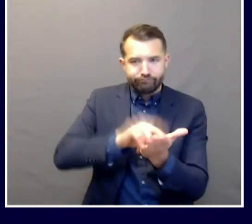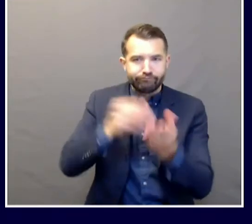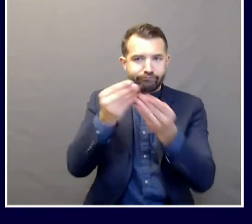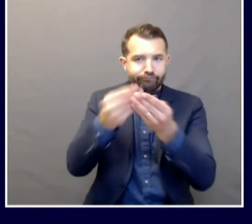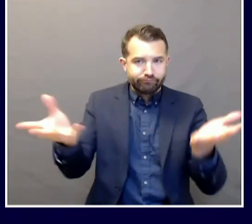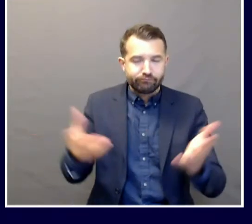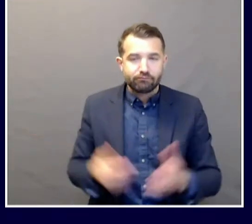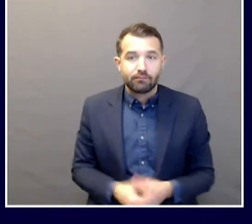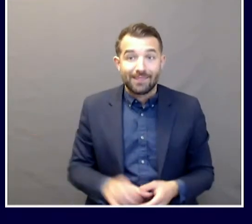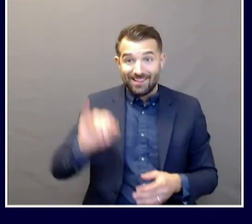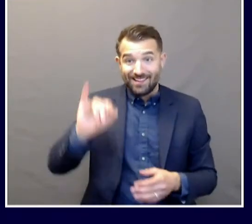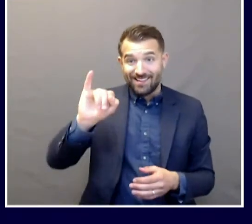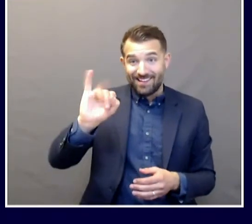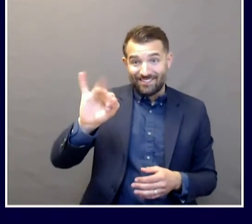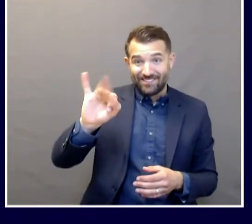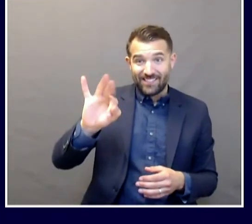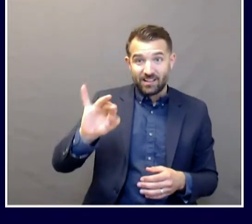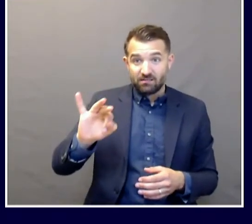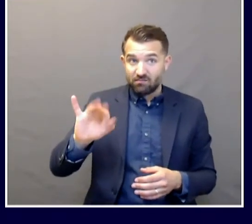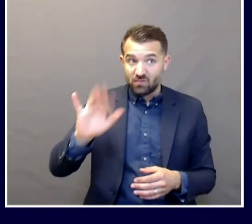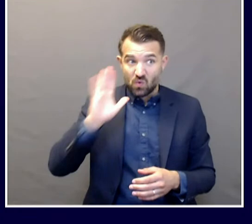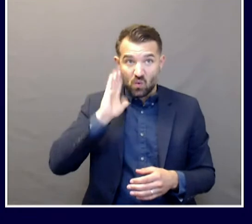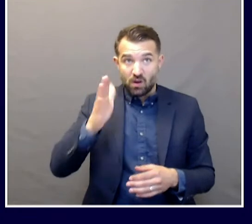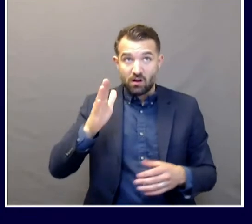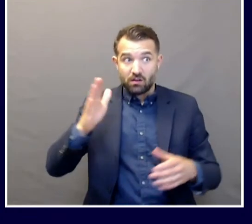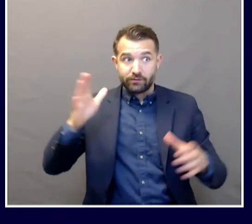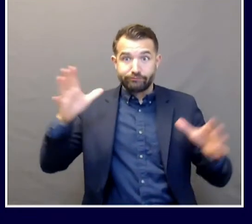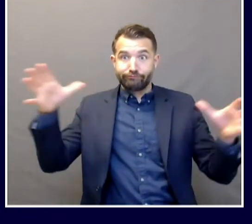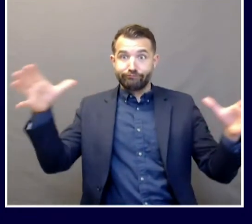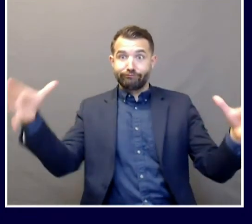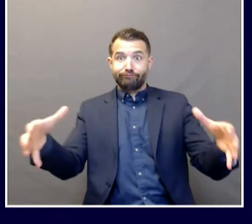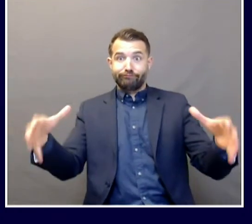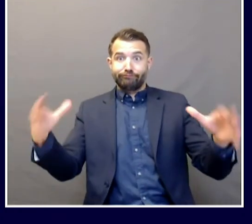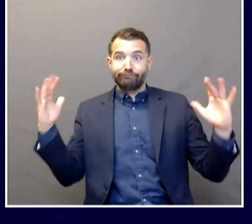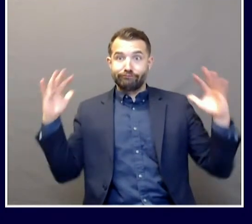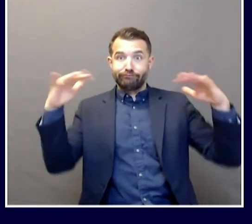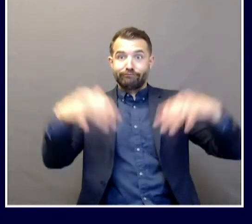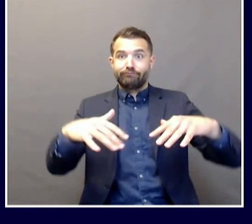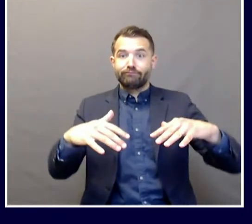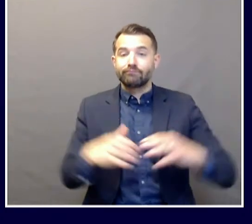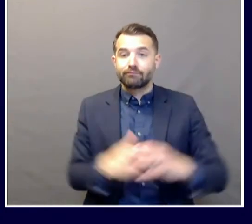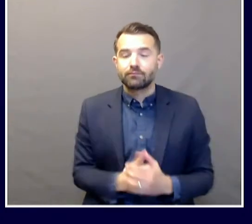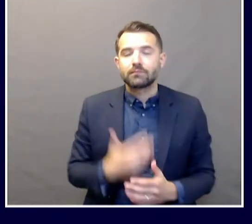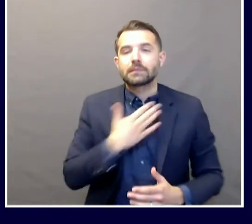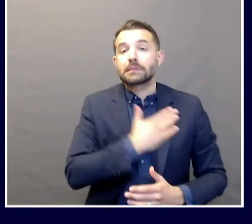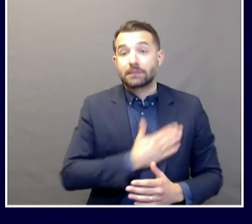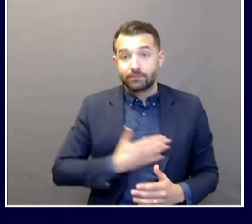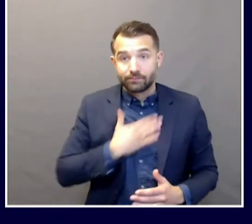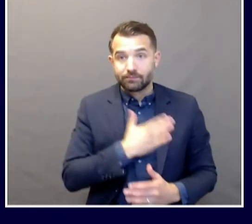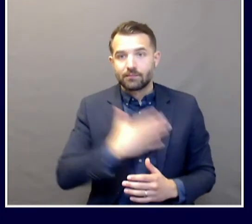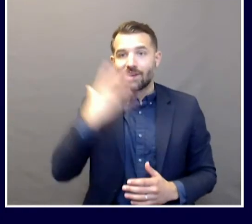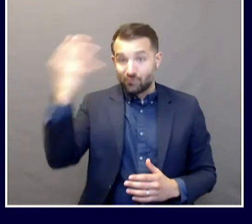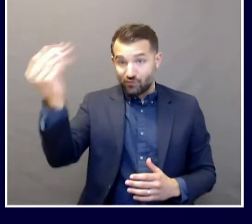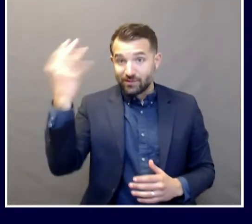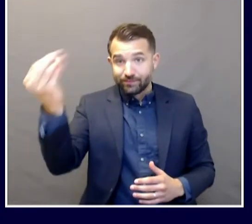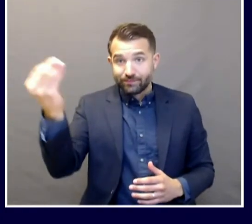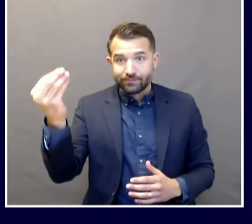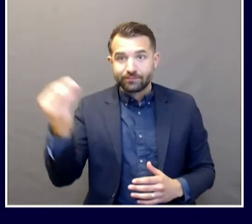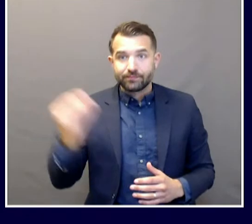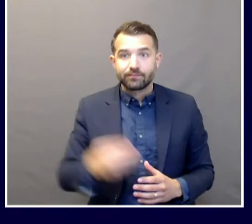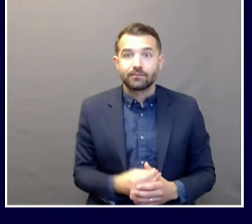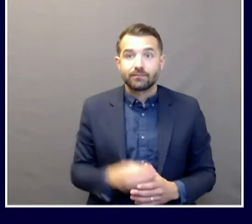hold it outside, and then B, make sure that there is that 6 feet of space in between folks, as much space as